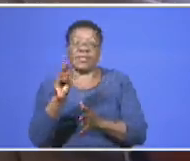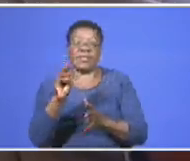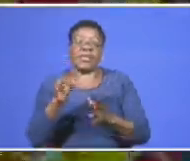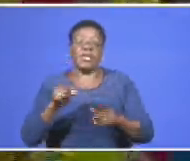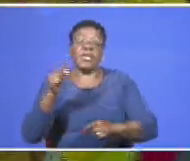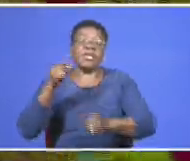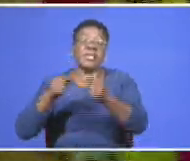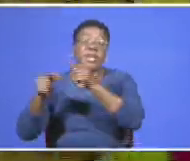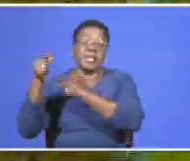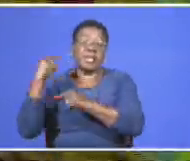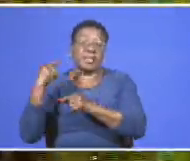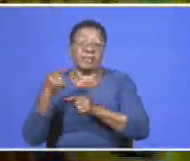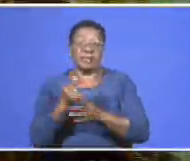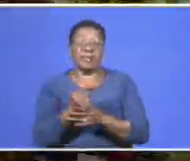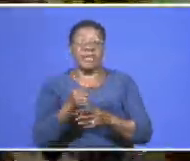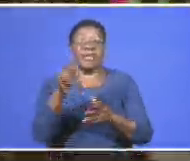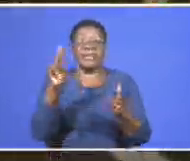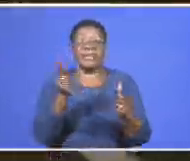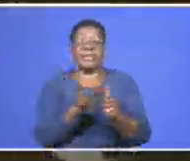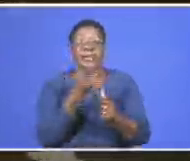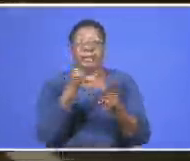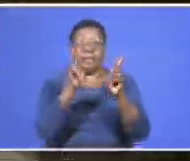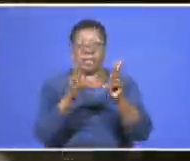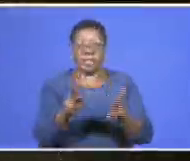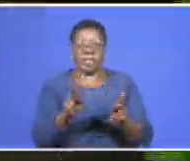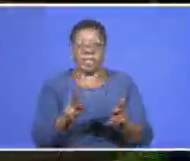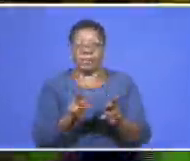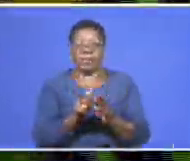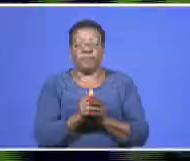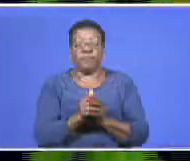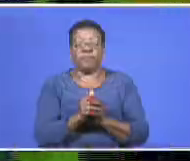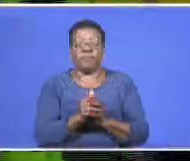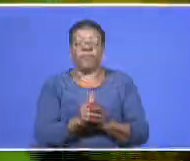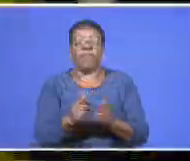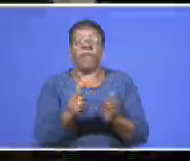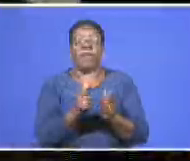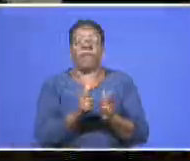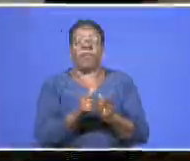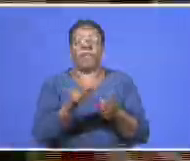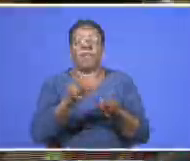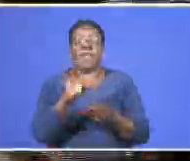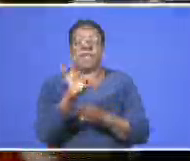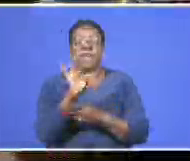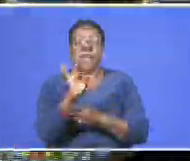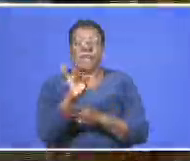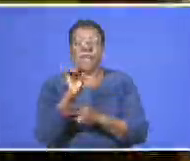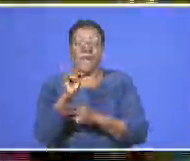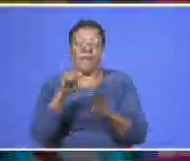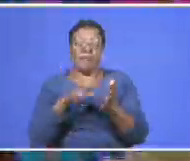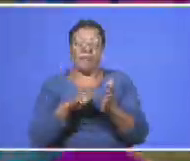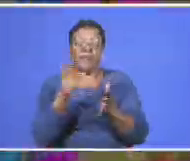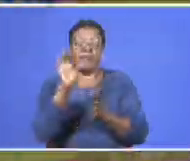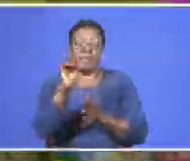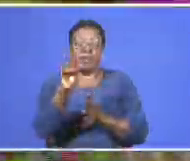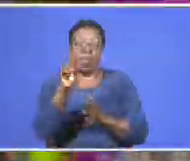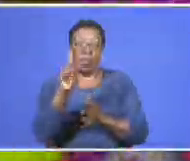Genesis. In second position, with a score of 80.01,